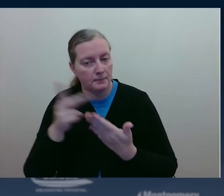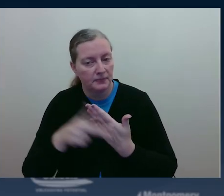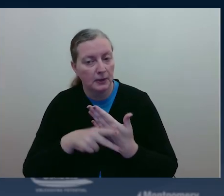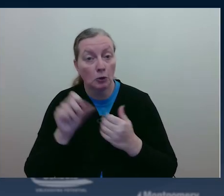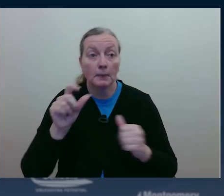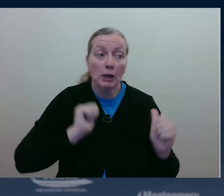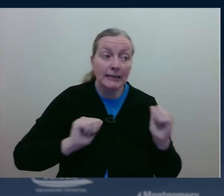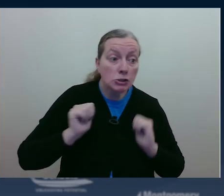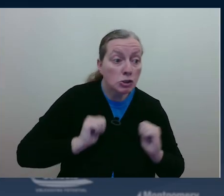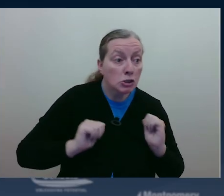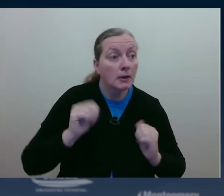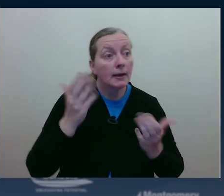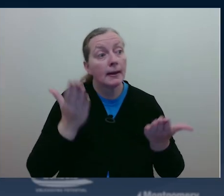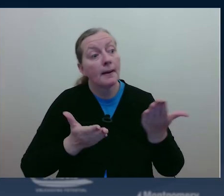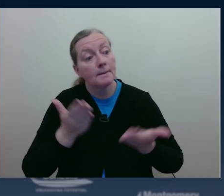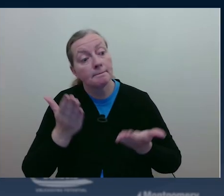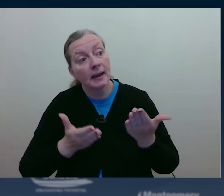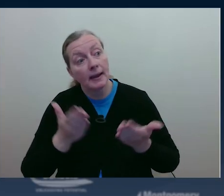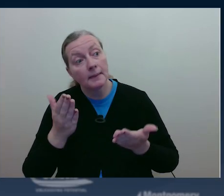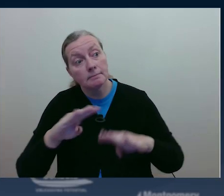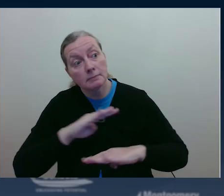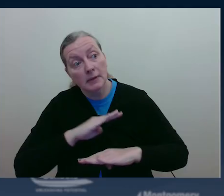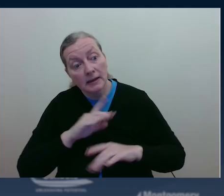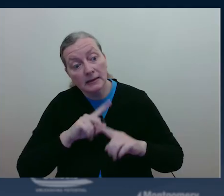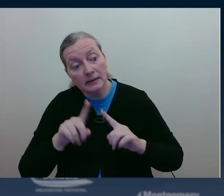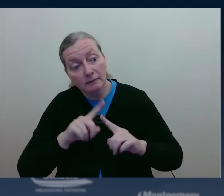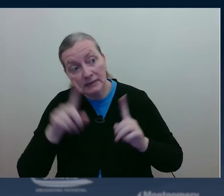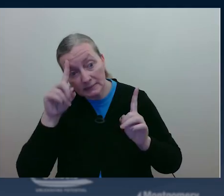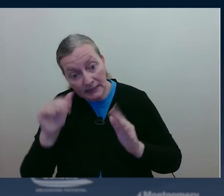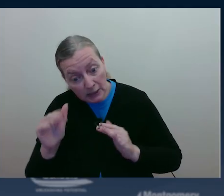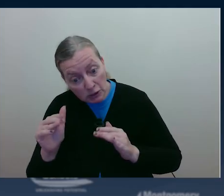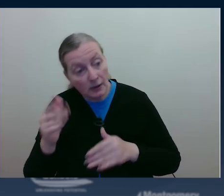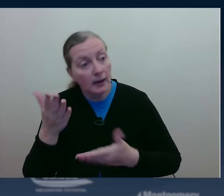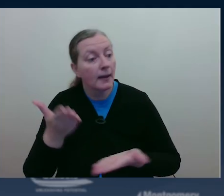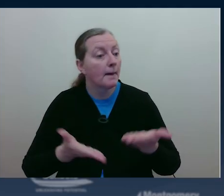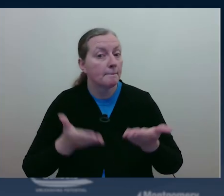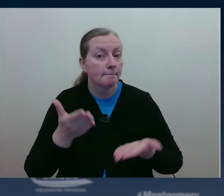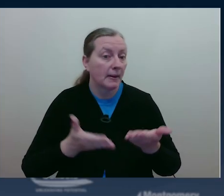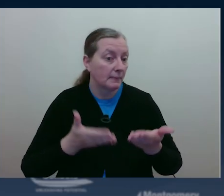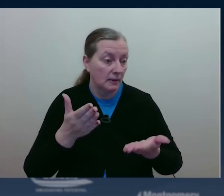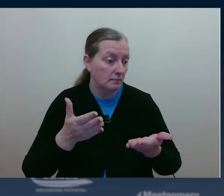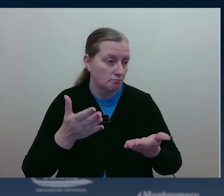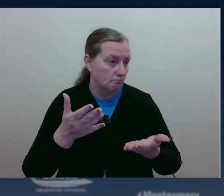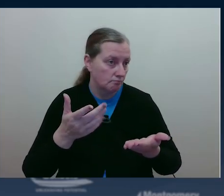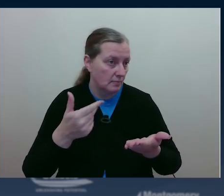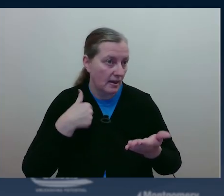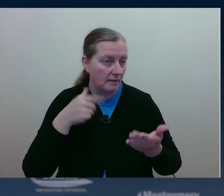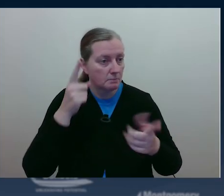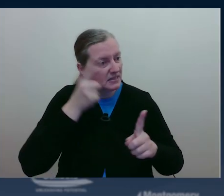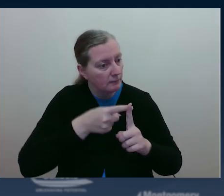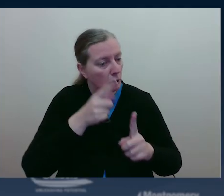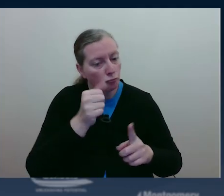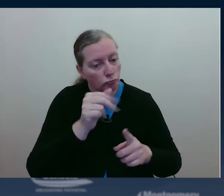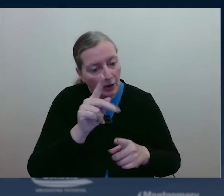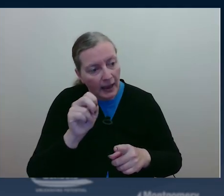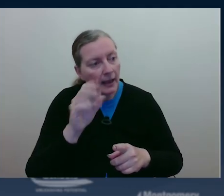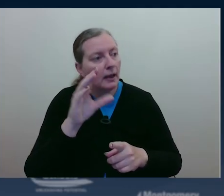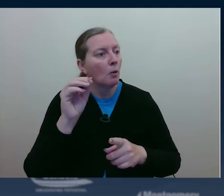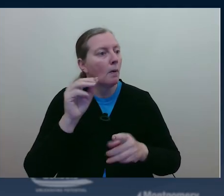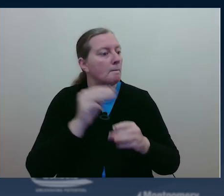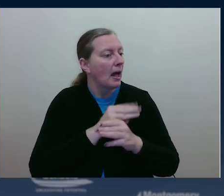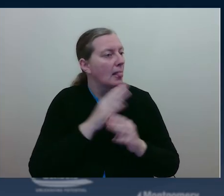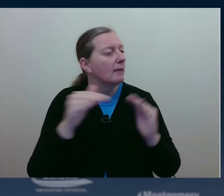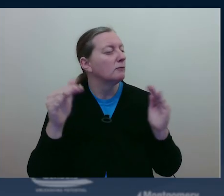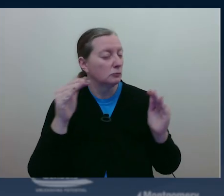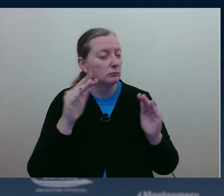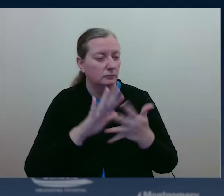Interest-based means the student just needs to be eligible for the pathway by grade level, be a Montgomery County student, and if there are more requests than